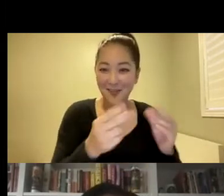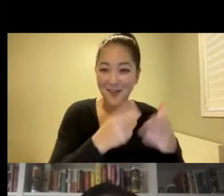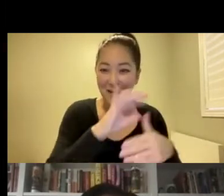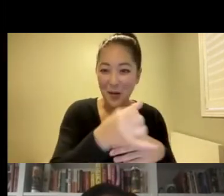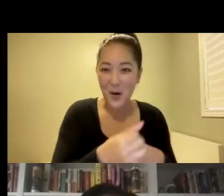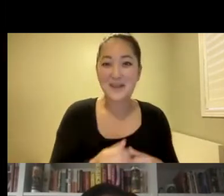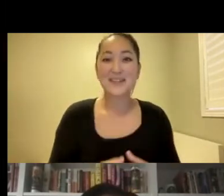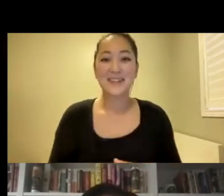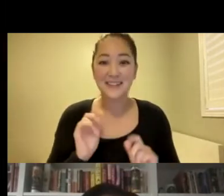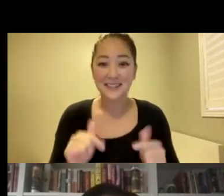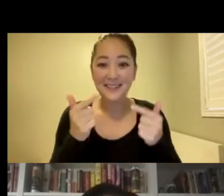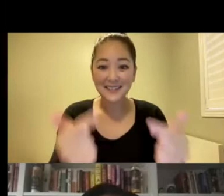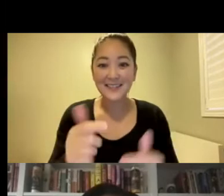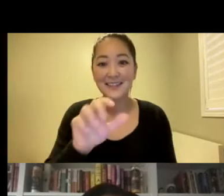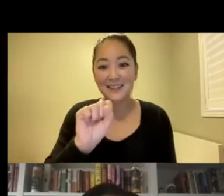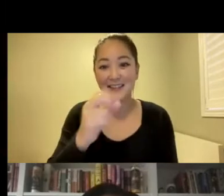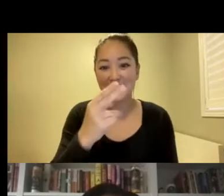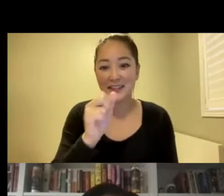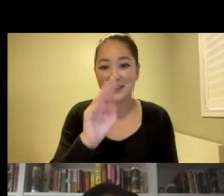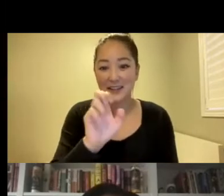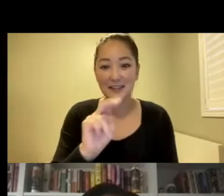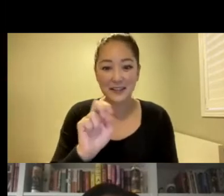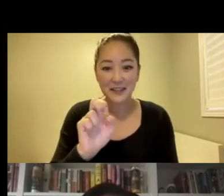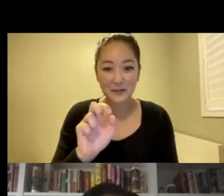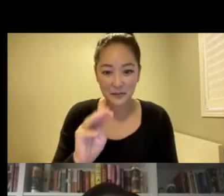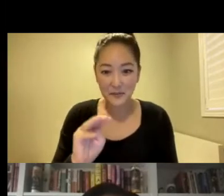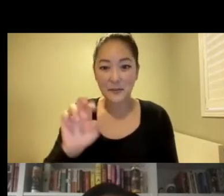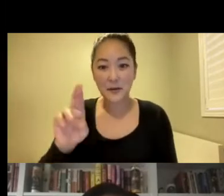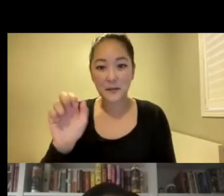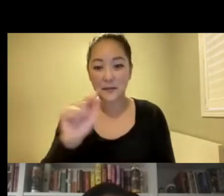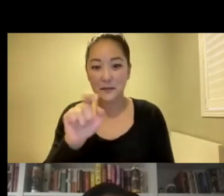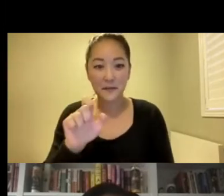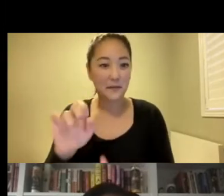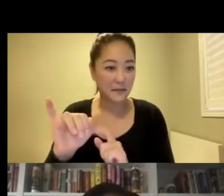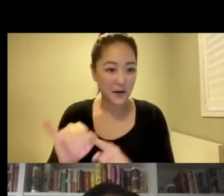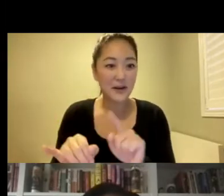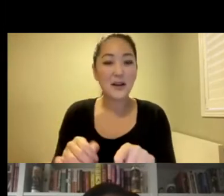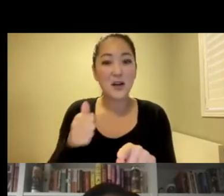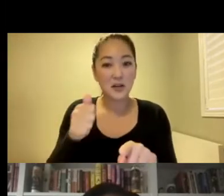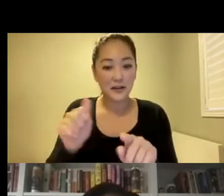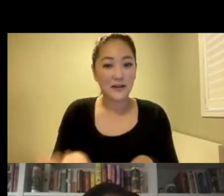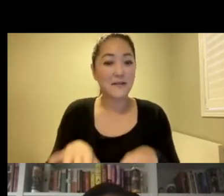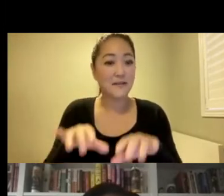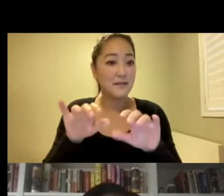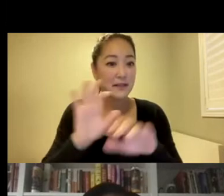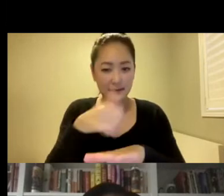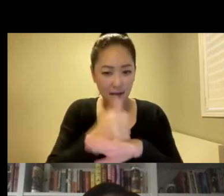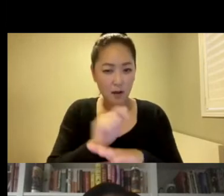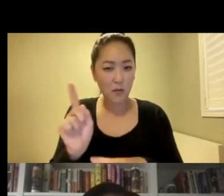Shabnam Rezaei, you're a creator, producer, founder of an animation studio. You're currently in Vancouver, is that